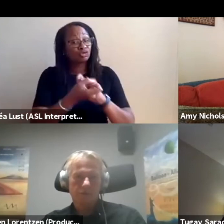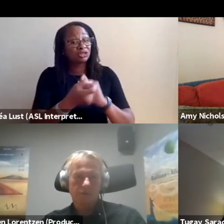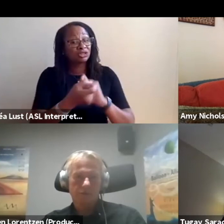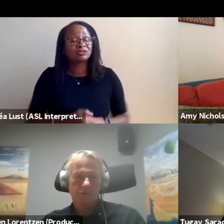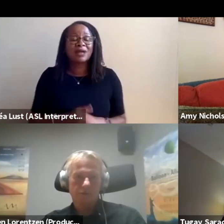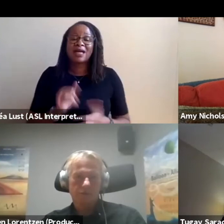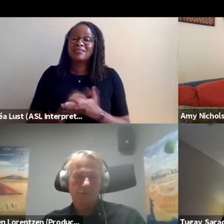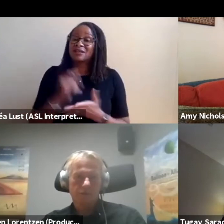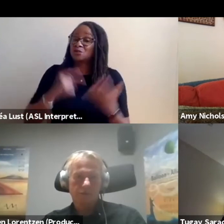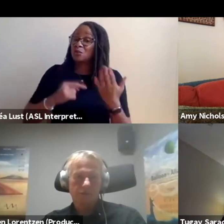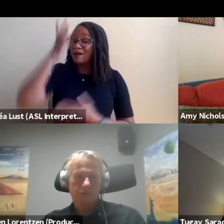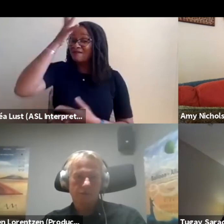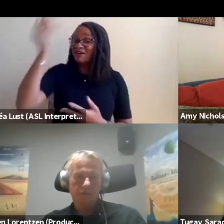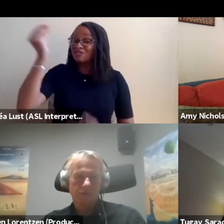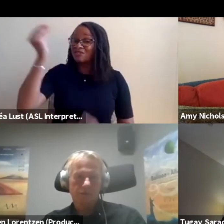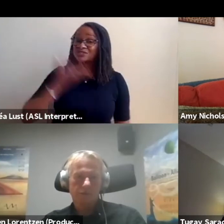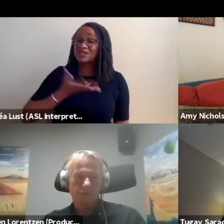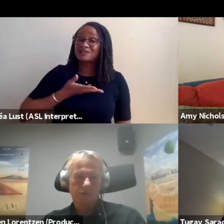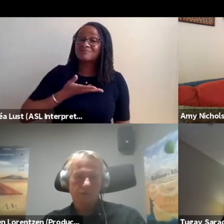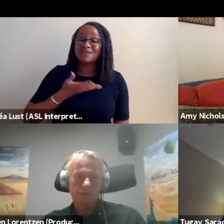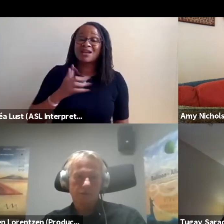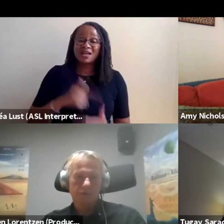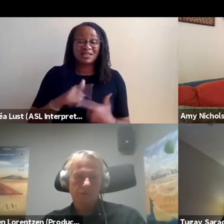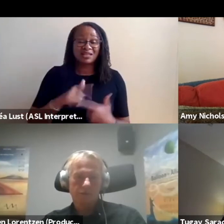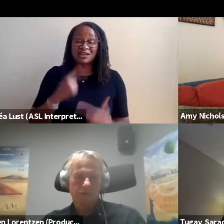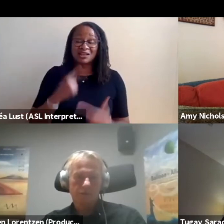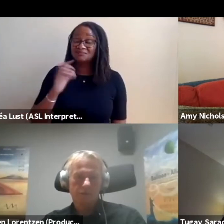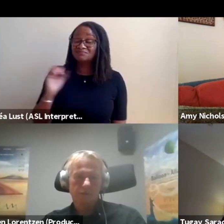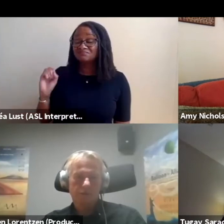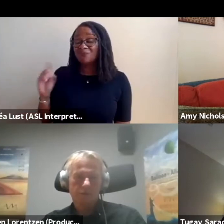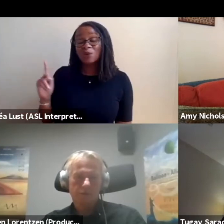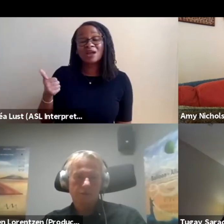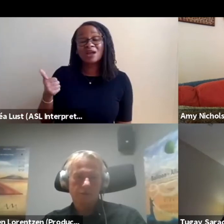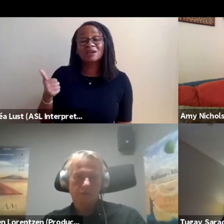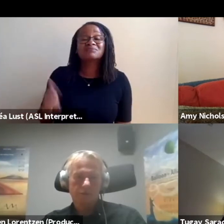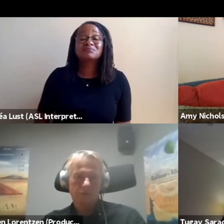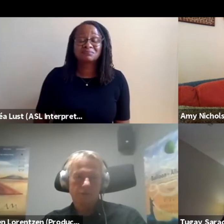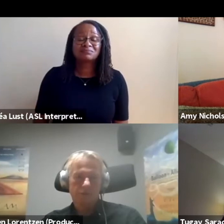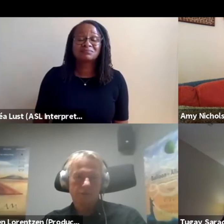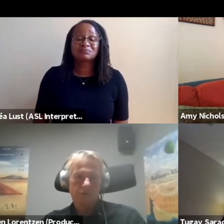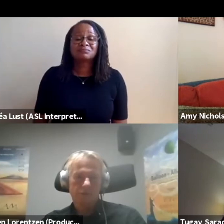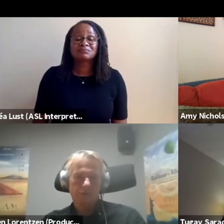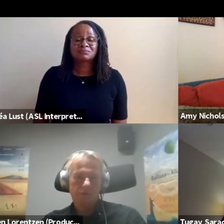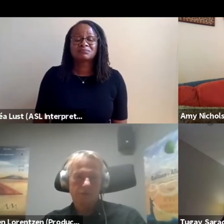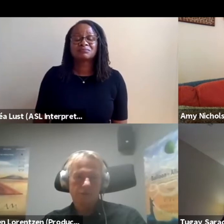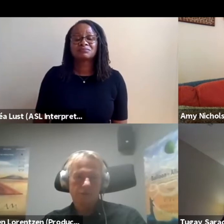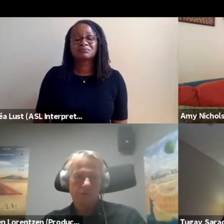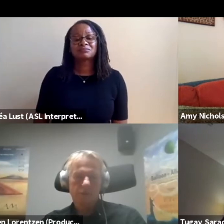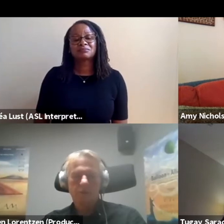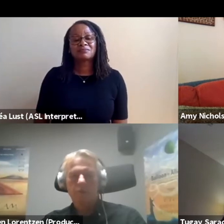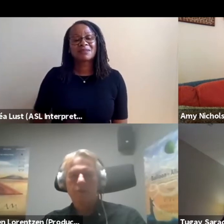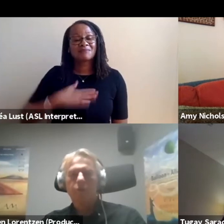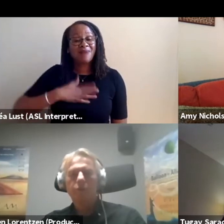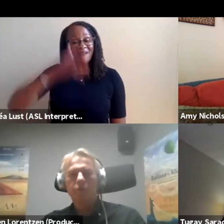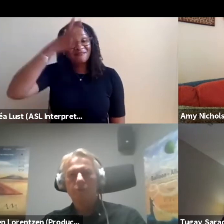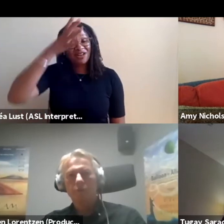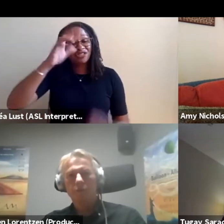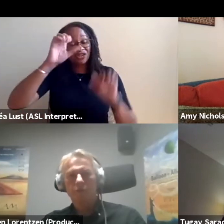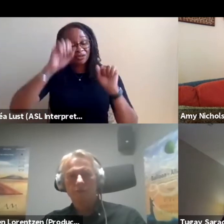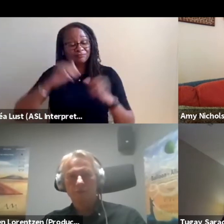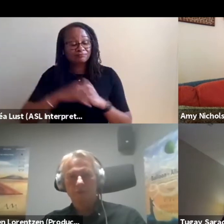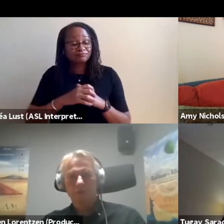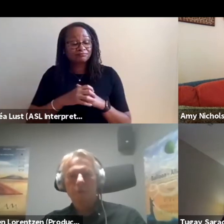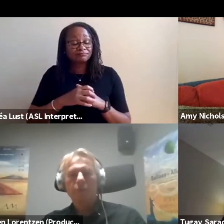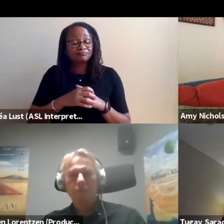my father said. And then I said, okay, when he can be, so I have